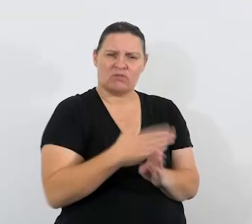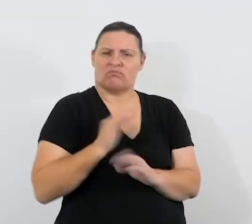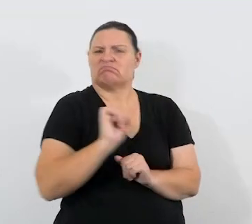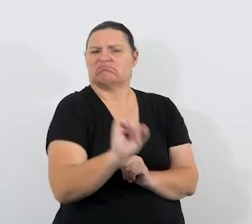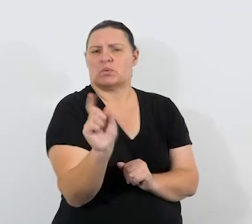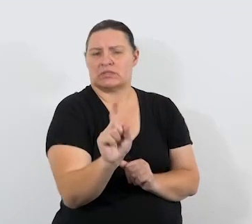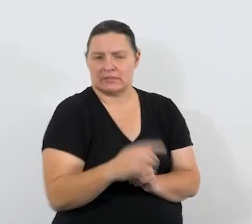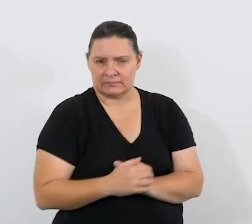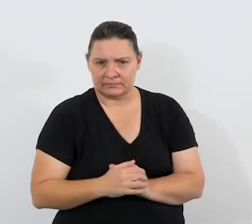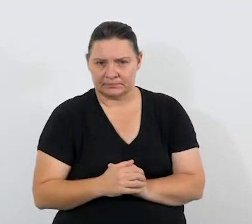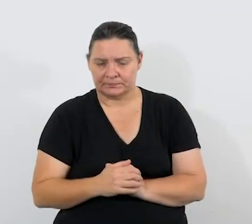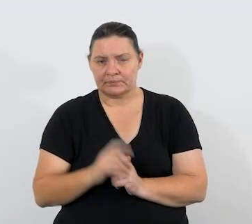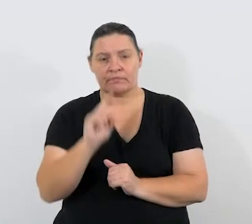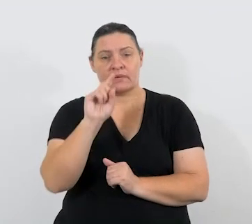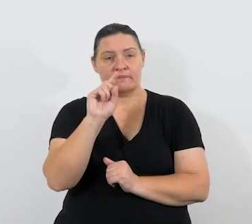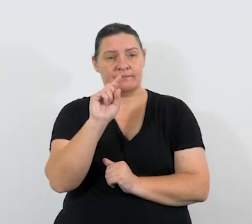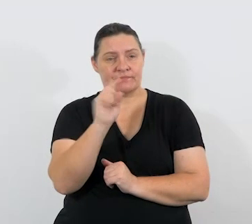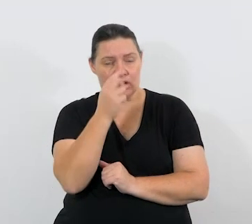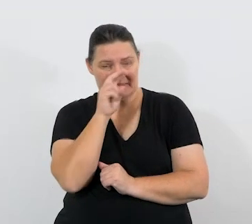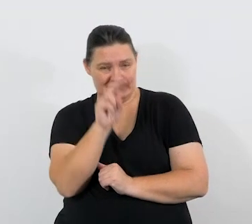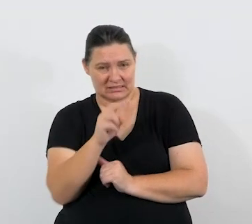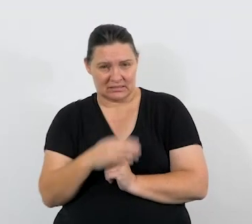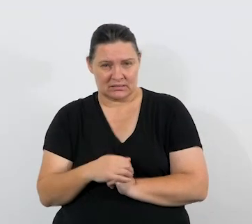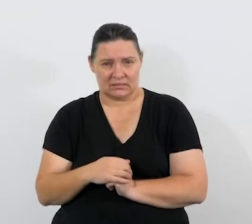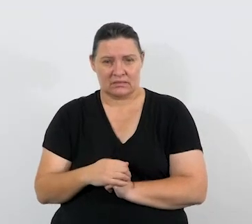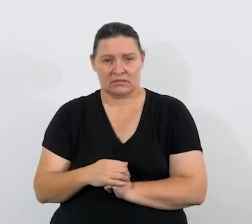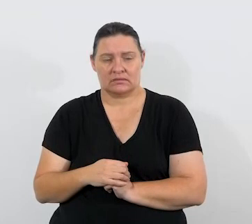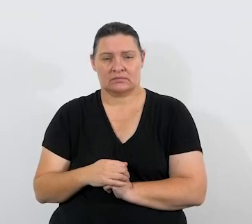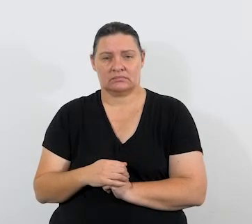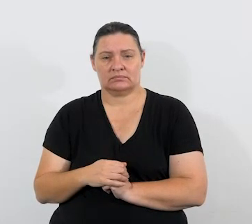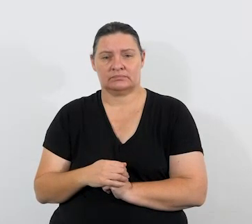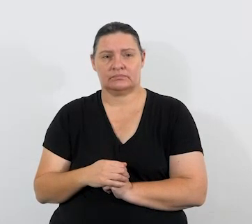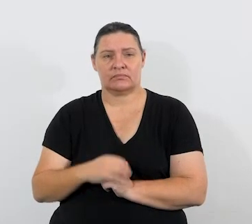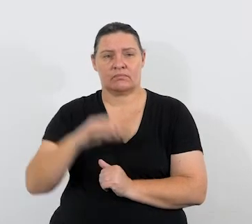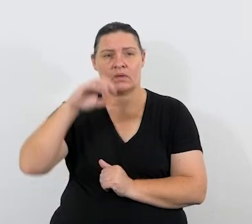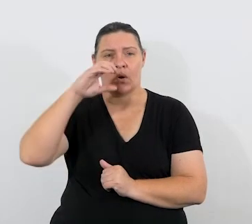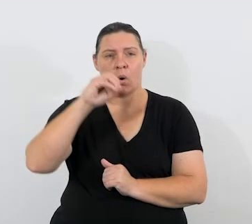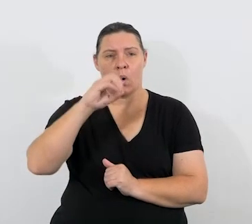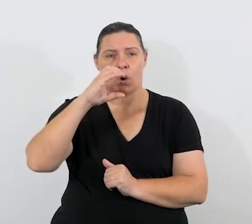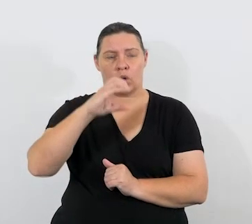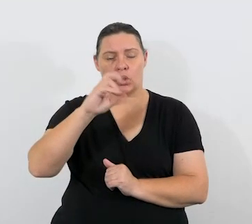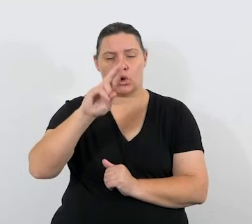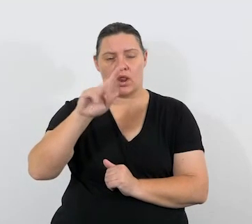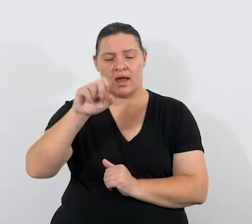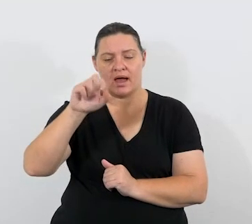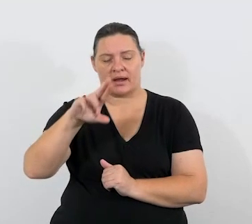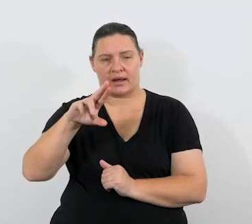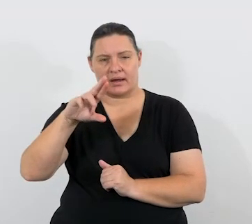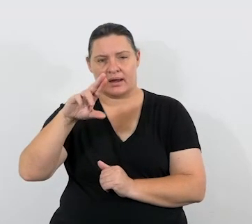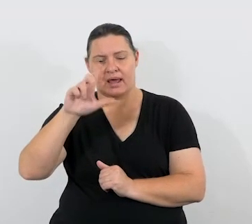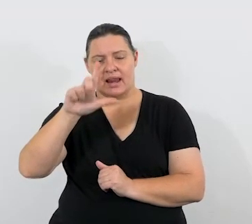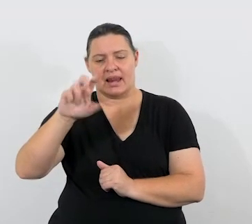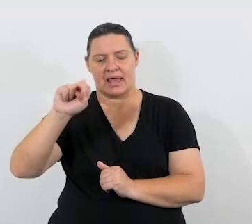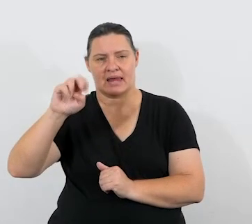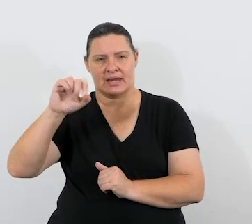its function. So the first one that we are going to look at is the ocular lens, which is also known as